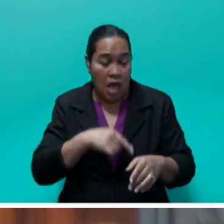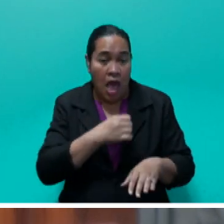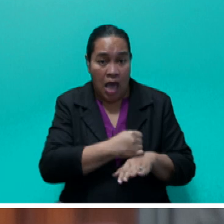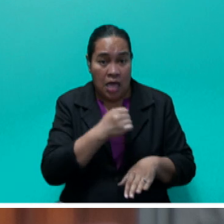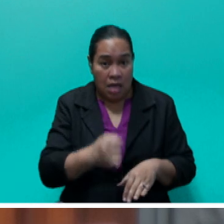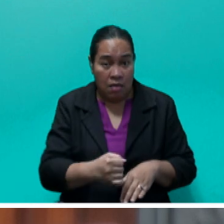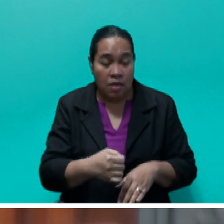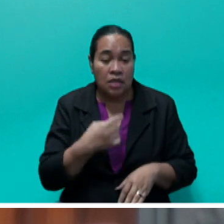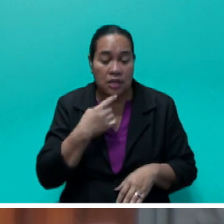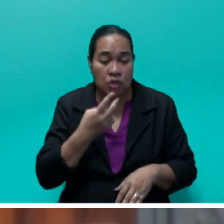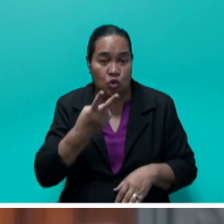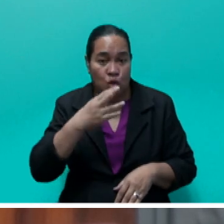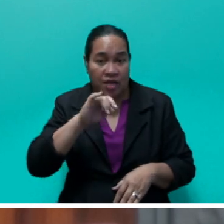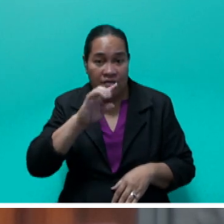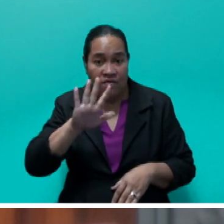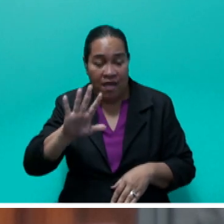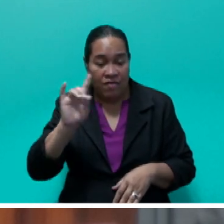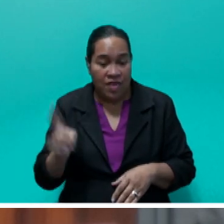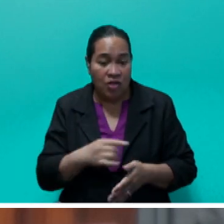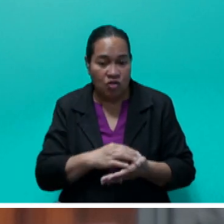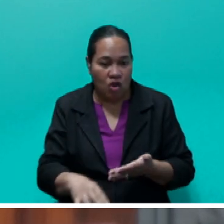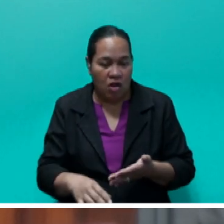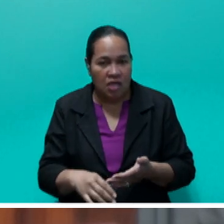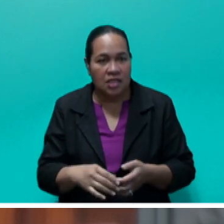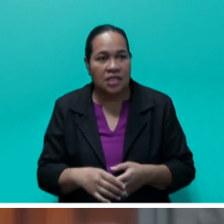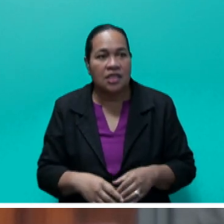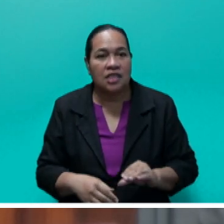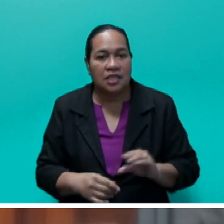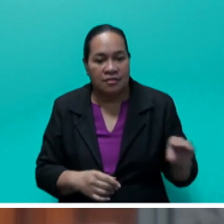produced a volume of 79 cubic meters worth of